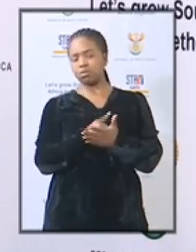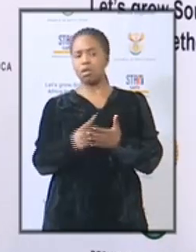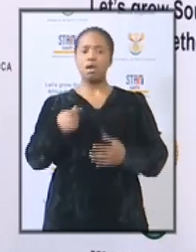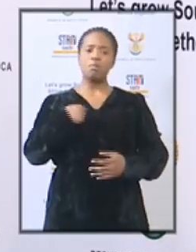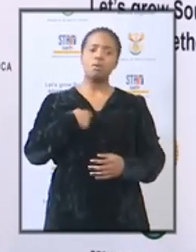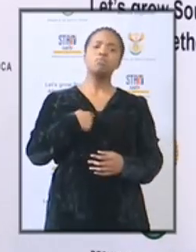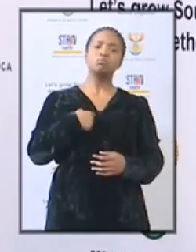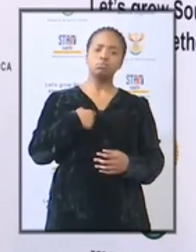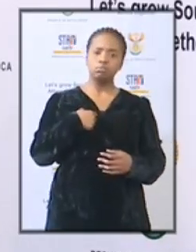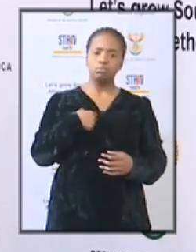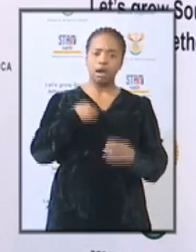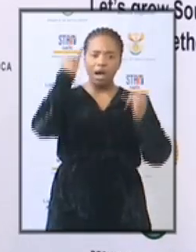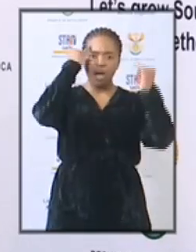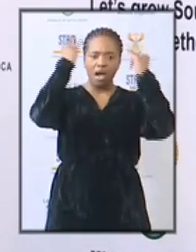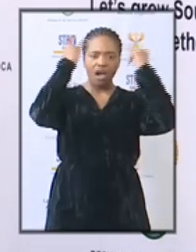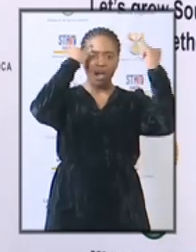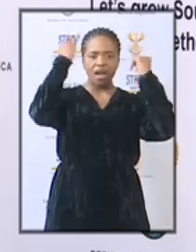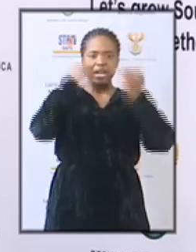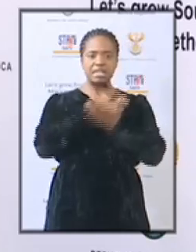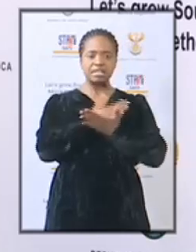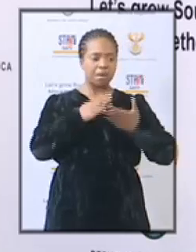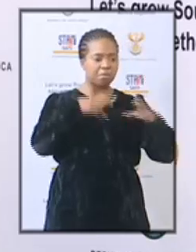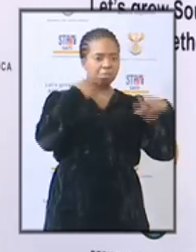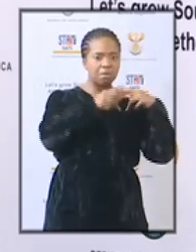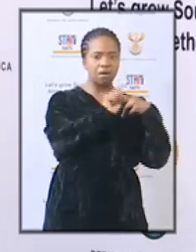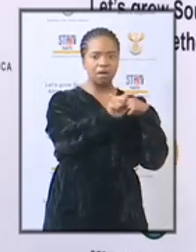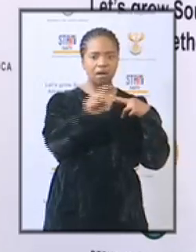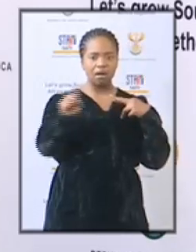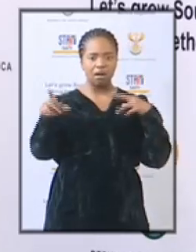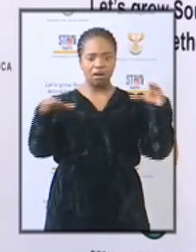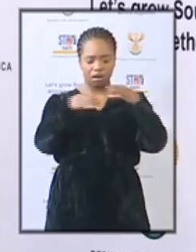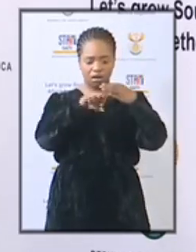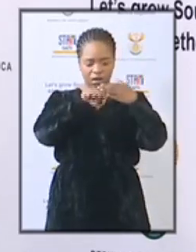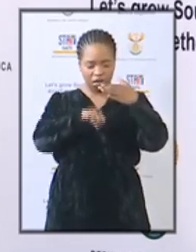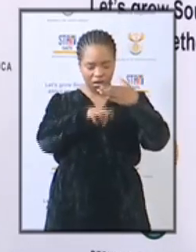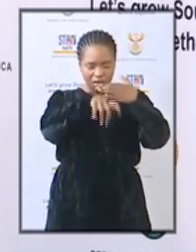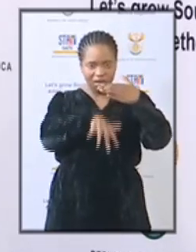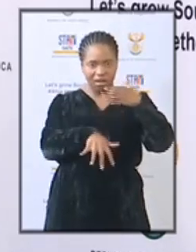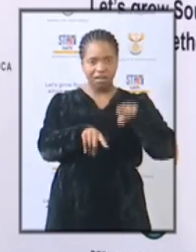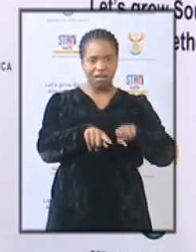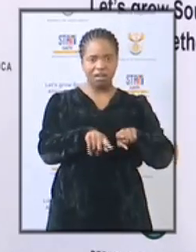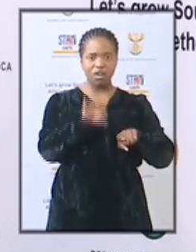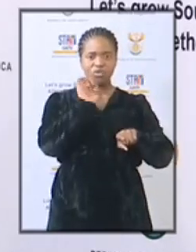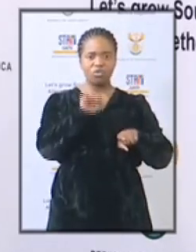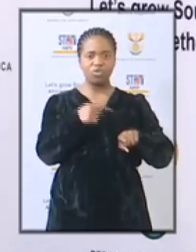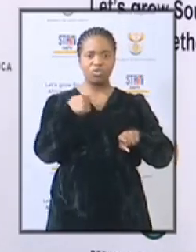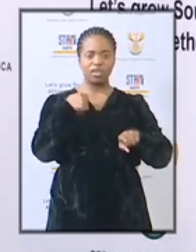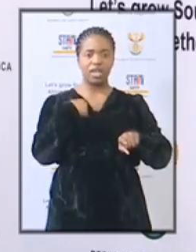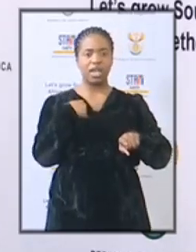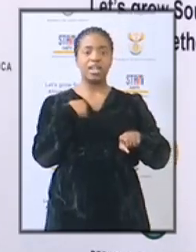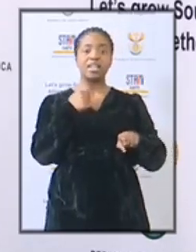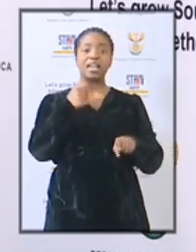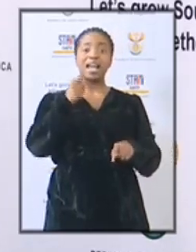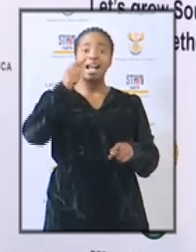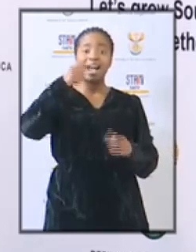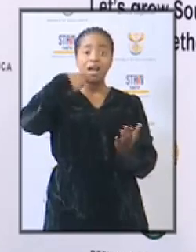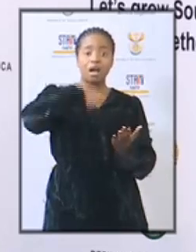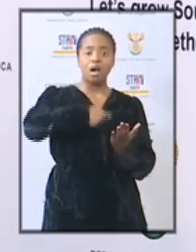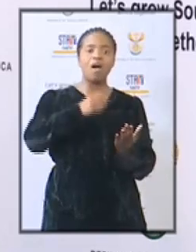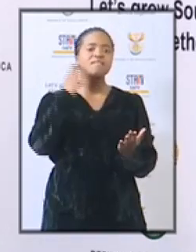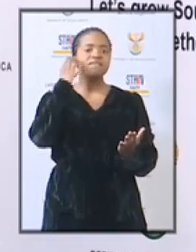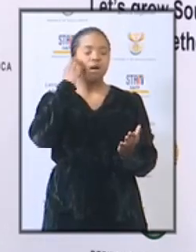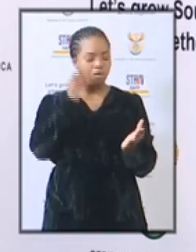see a lot of innovation from the subsector, such as where you are able to scan using your phone